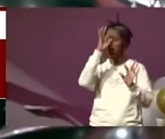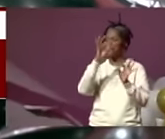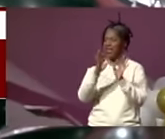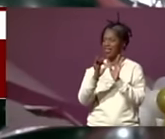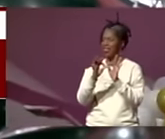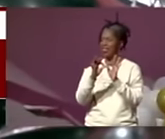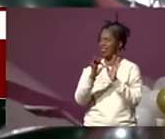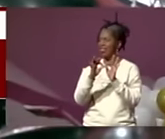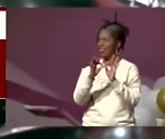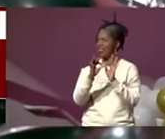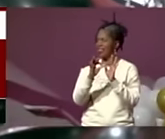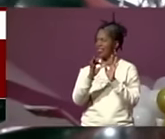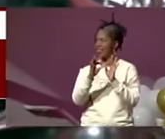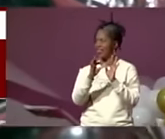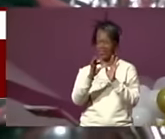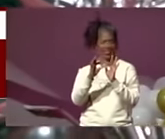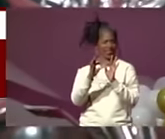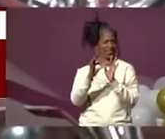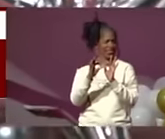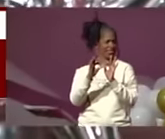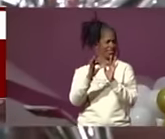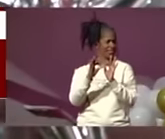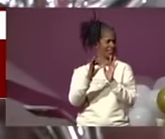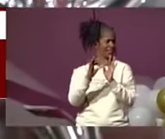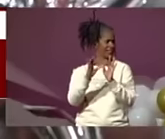on down, and let's join church.